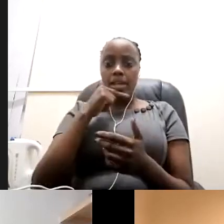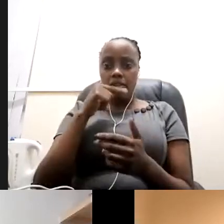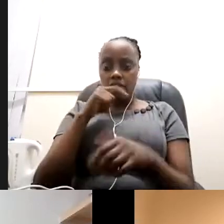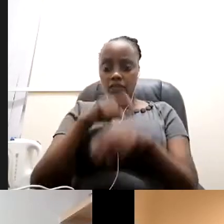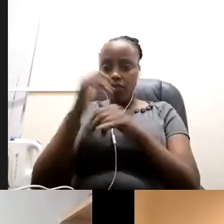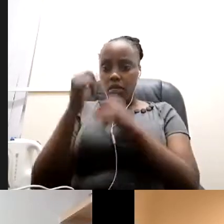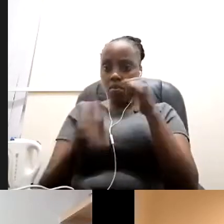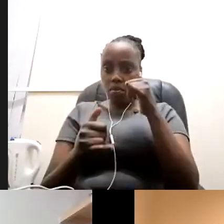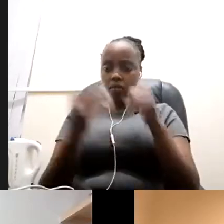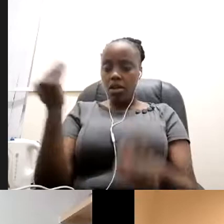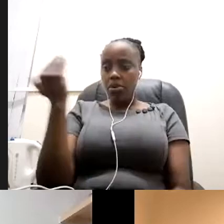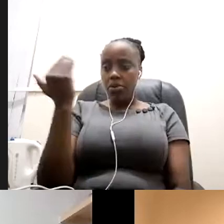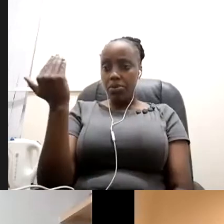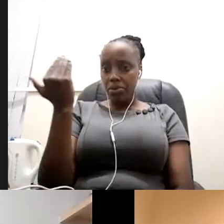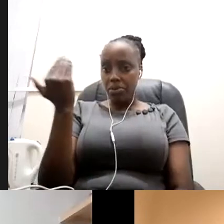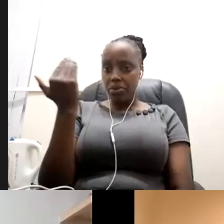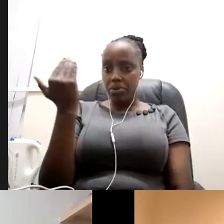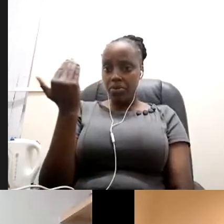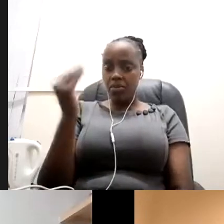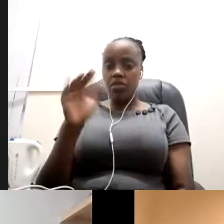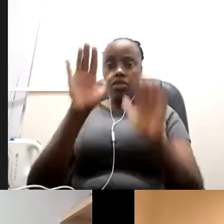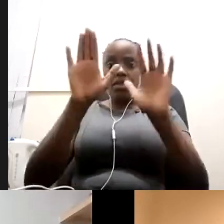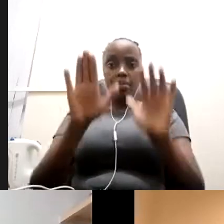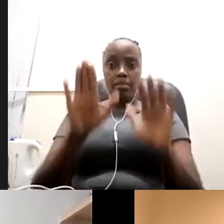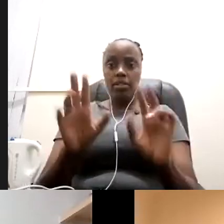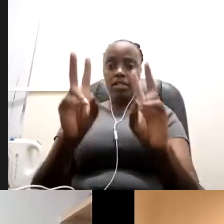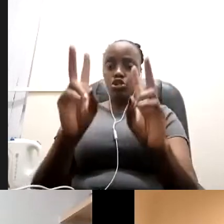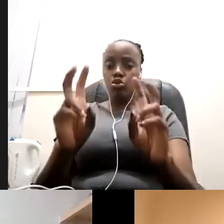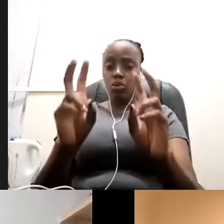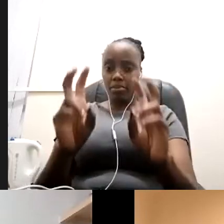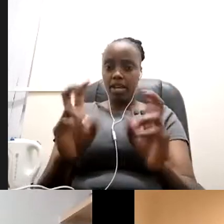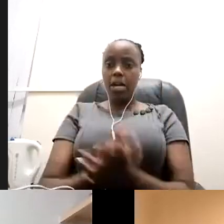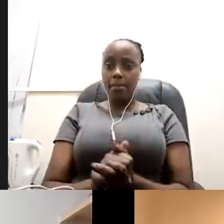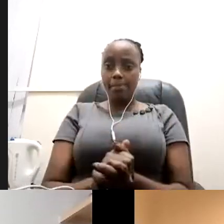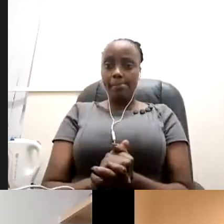my presentation about this important topic.